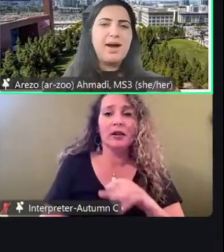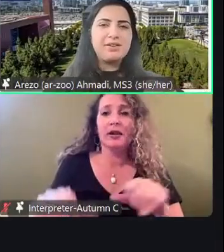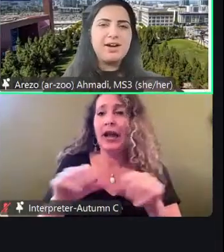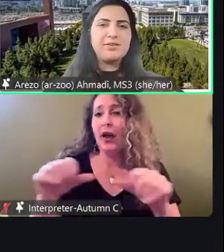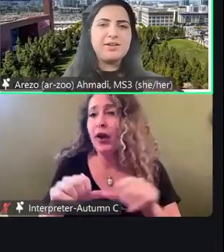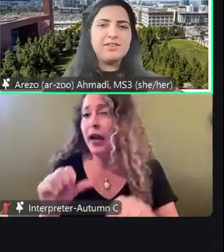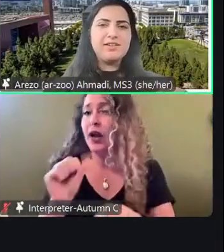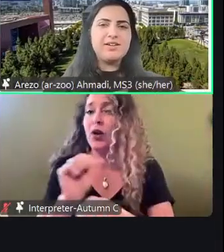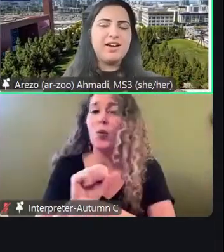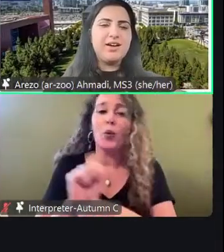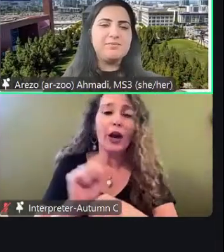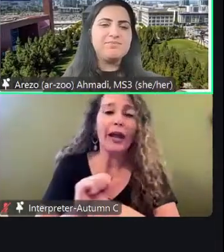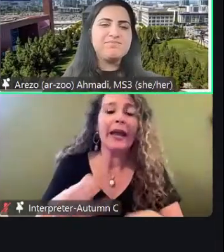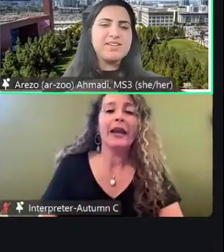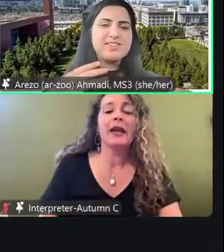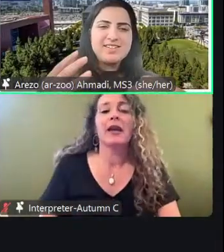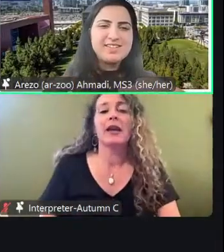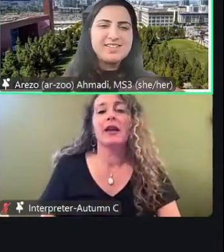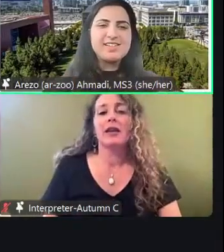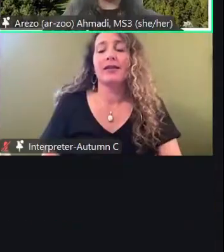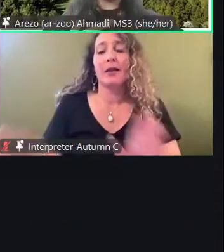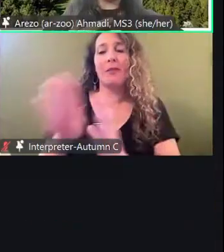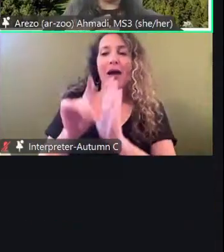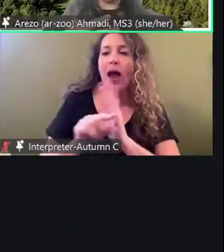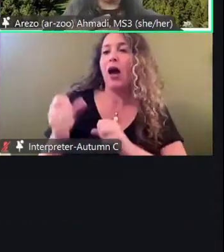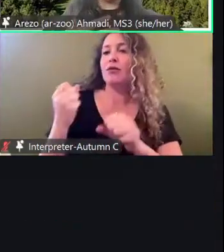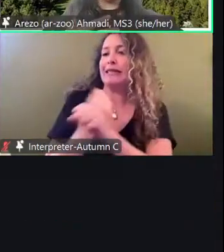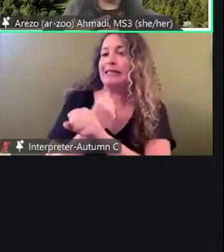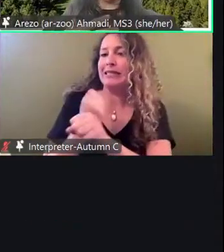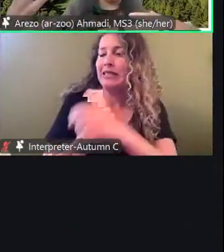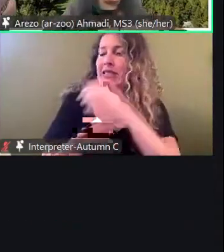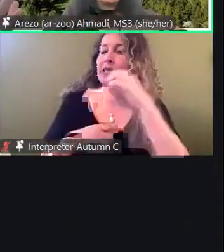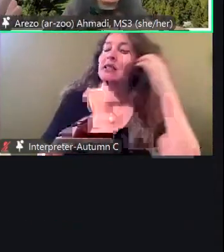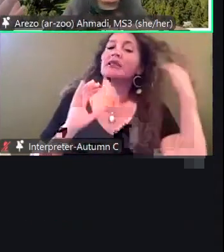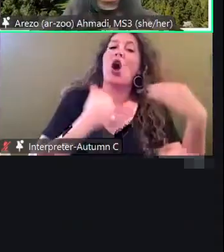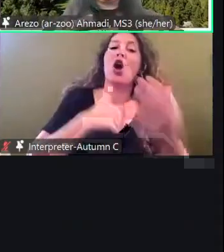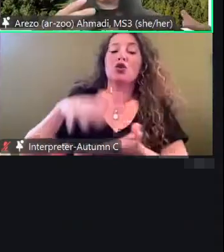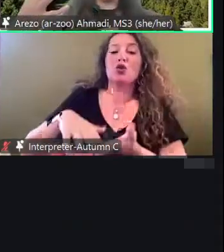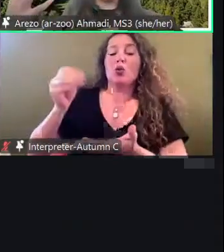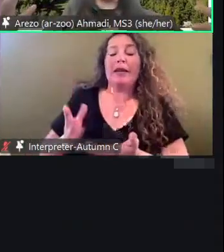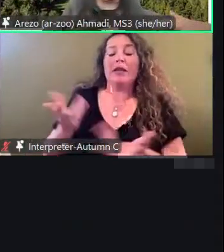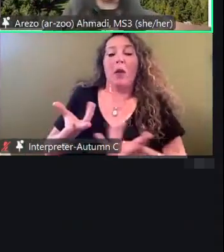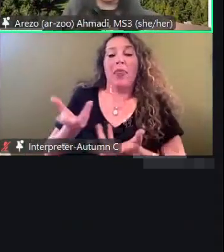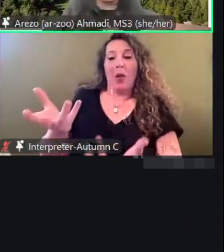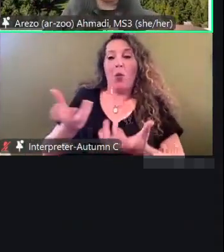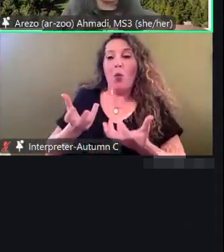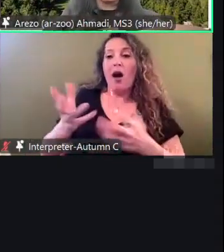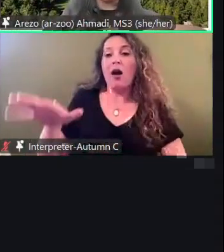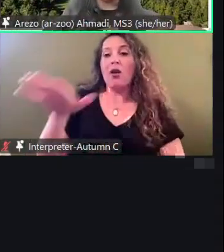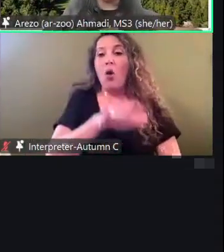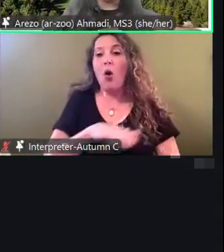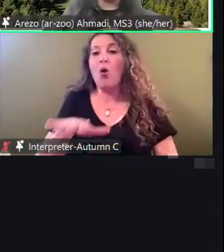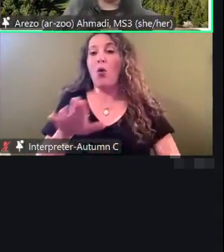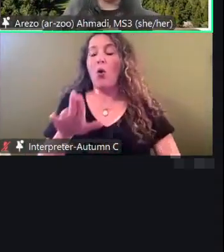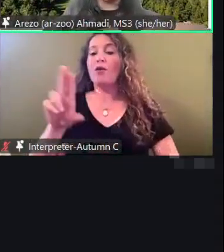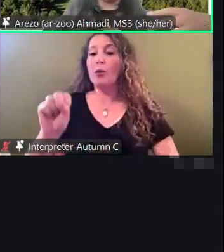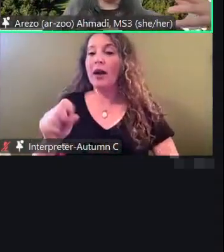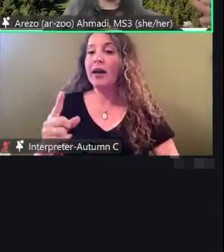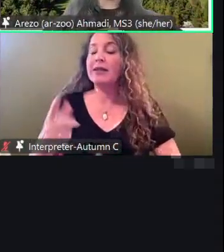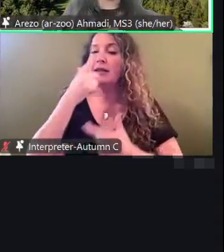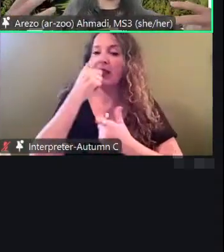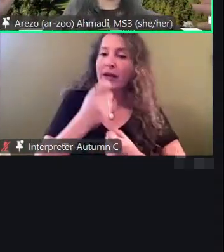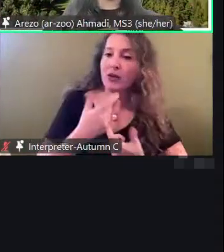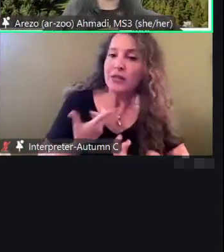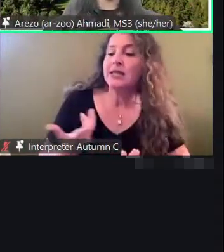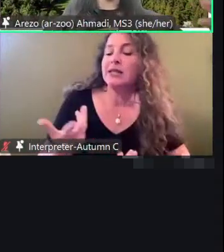given the background, given the statistics, given what our students want, given what students across the country have expressed interest in,